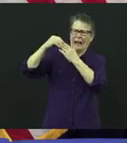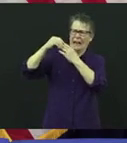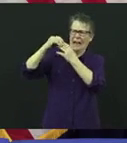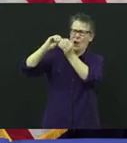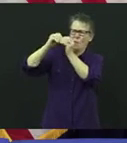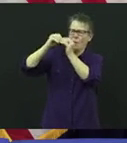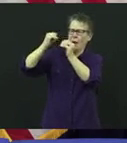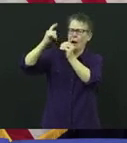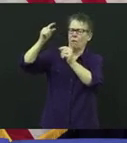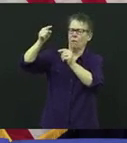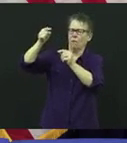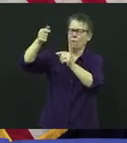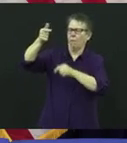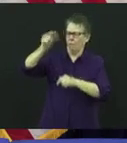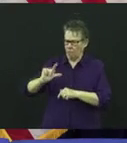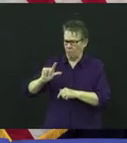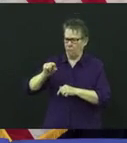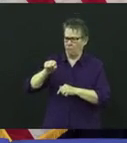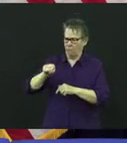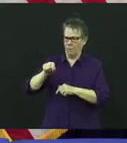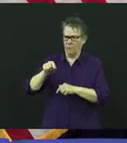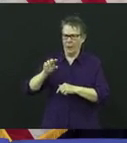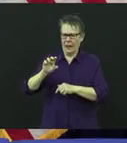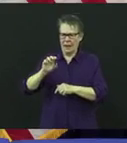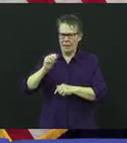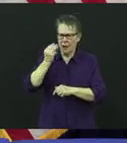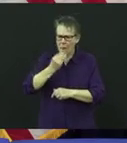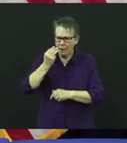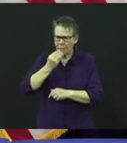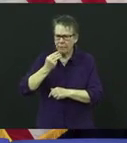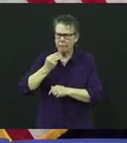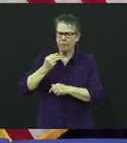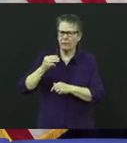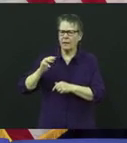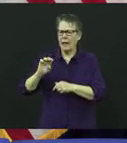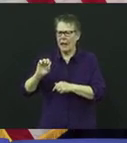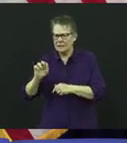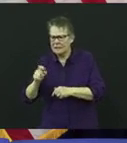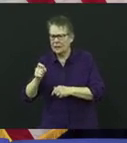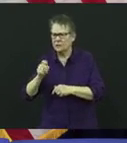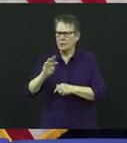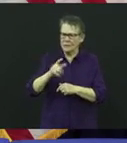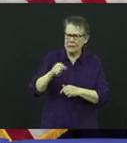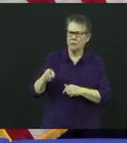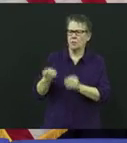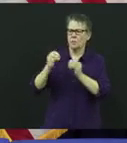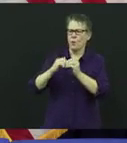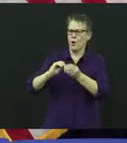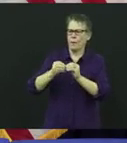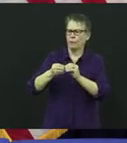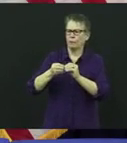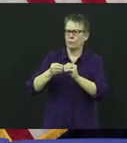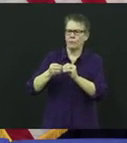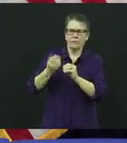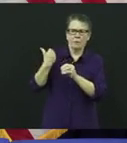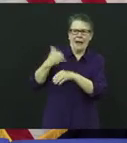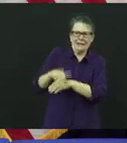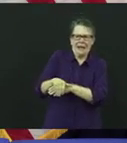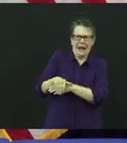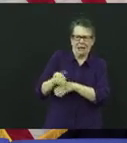So that's both good and bad news, right? So there's probably some element of community spread and also some reality, as we've said already,